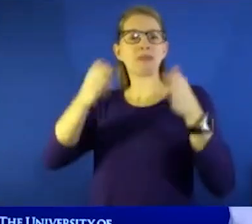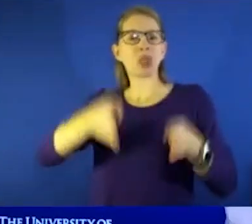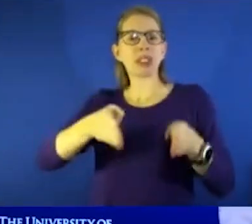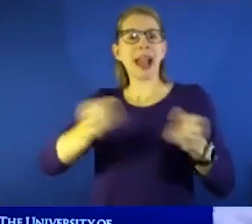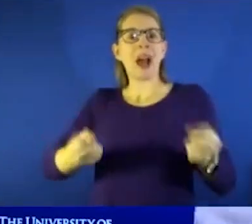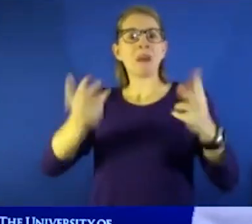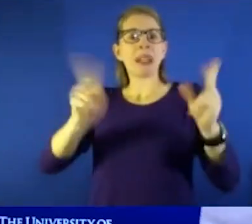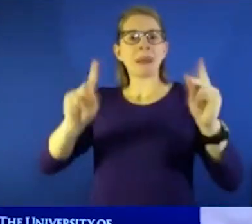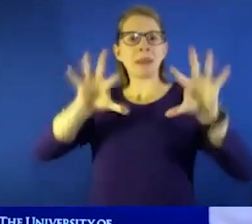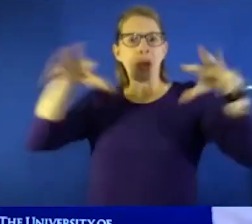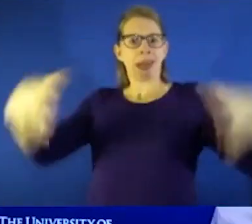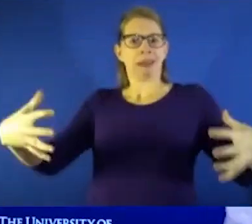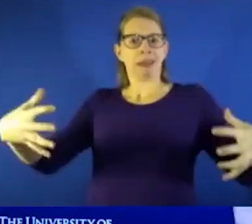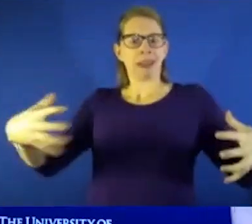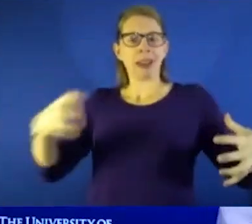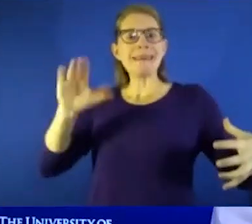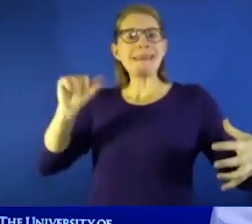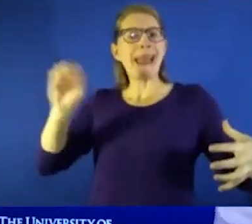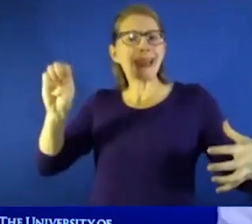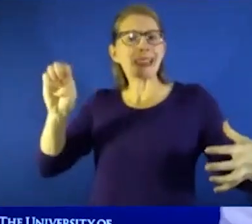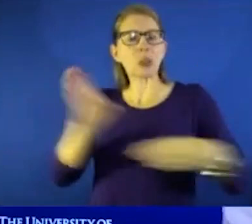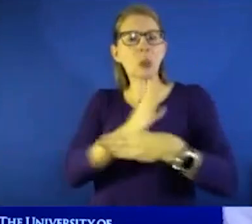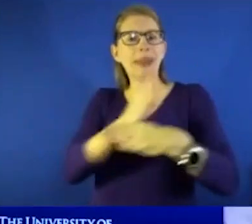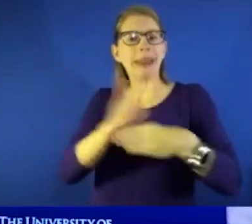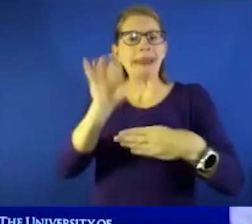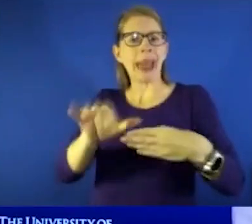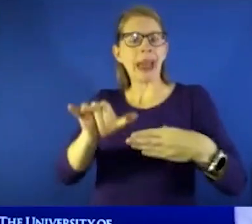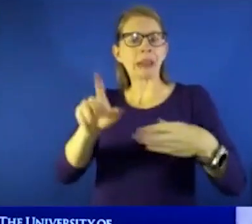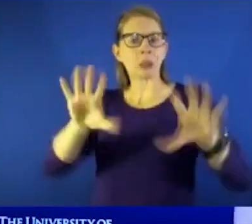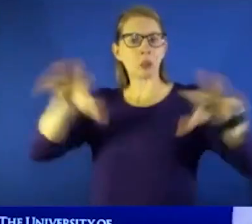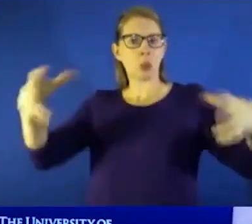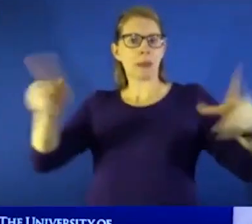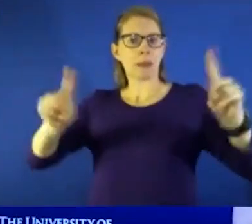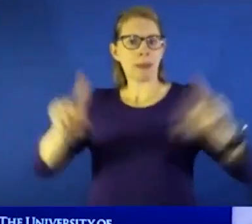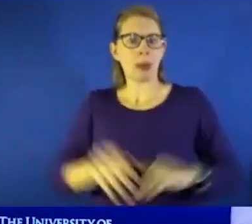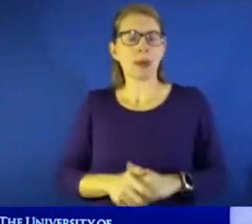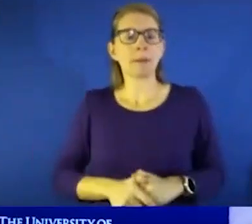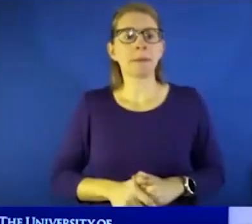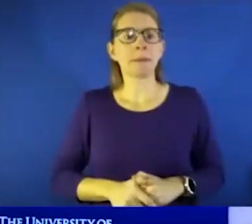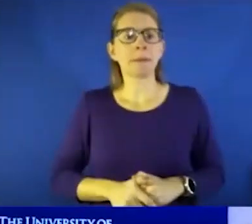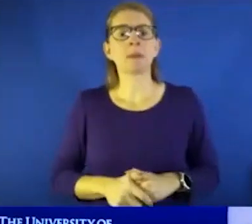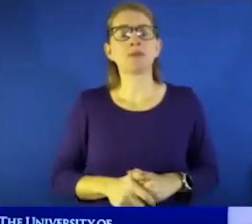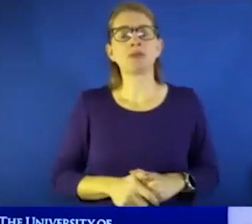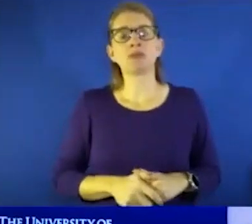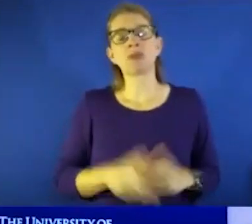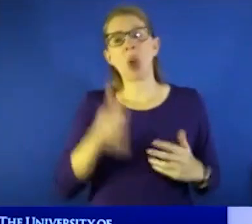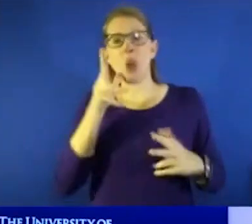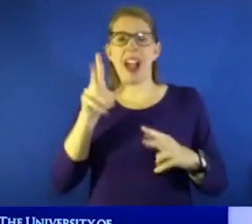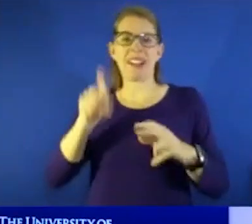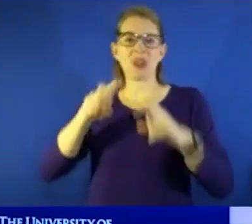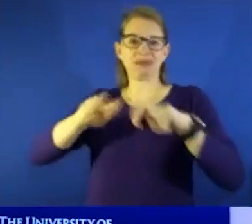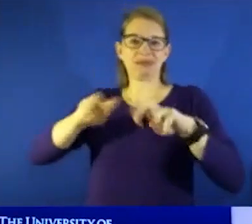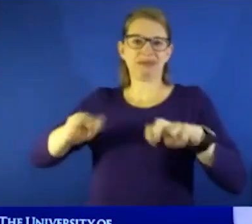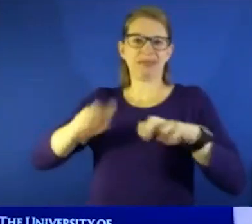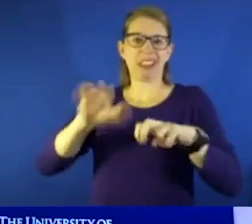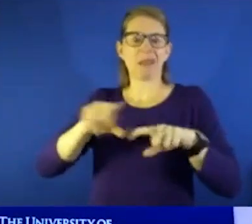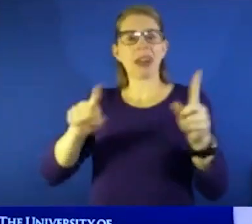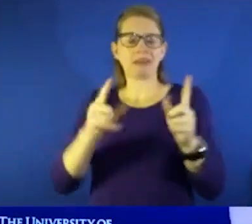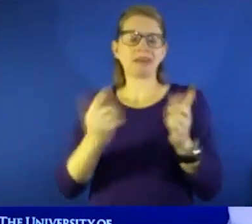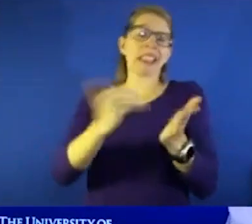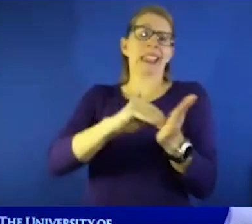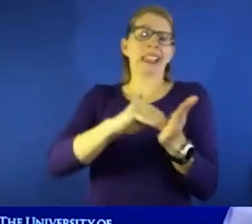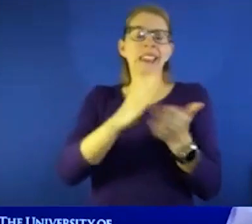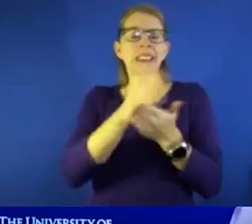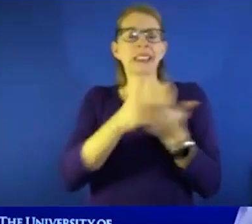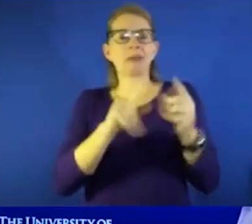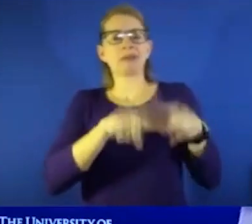then the number of cases within that. I'd have to look specifically at that, but again, some of that is also due to the data collection.